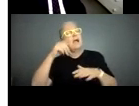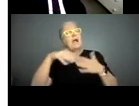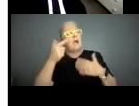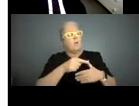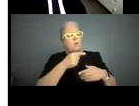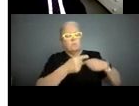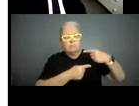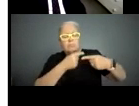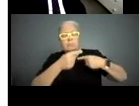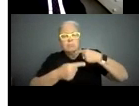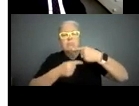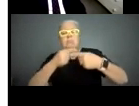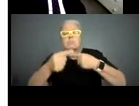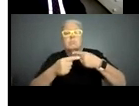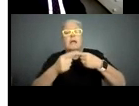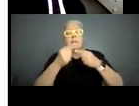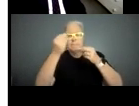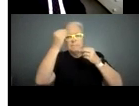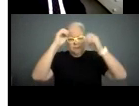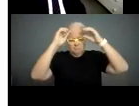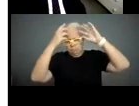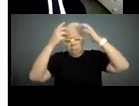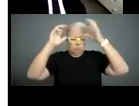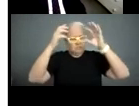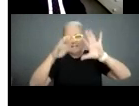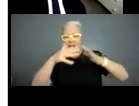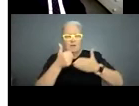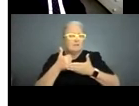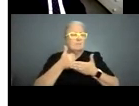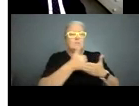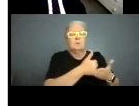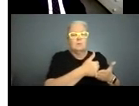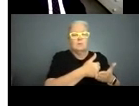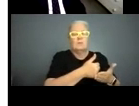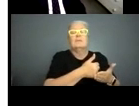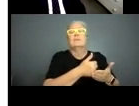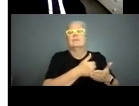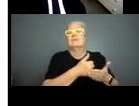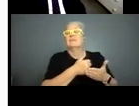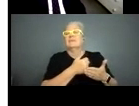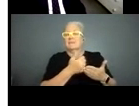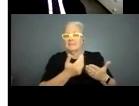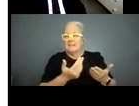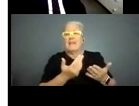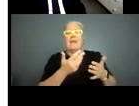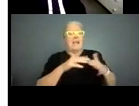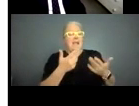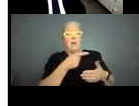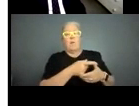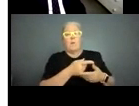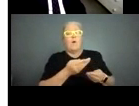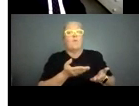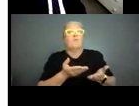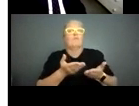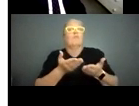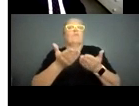are the supports that are to be provided to them, how their capacities can be built to cope up in a mainstream school. And this new